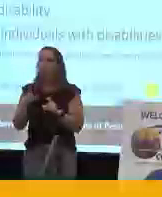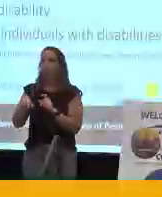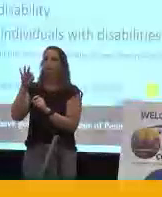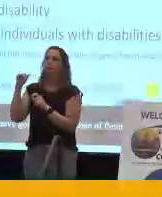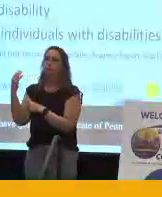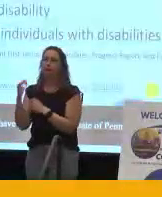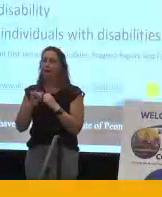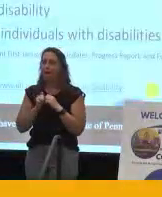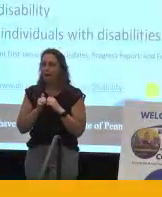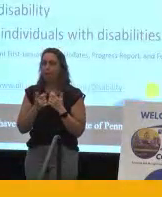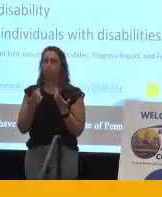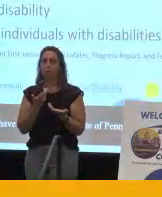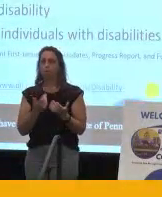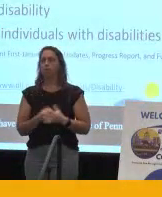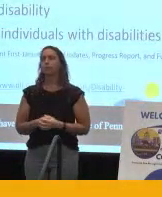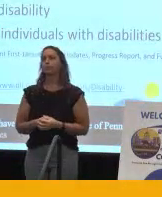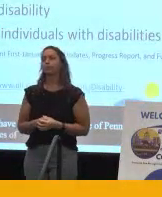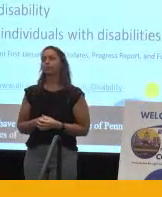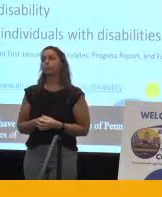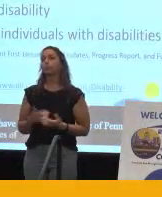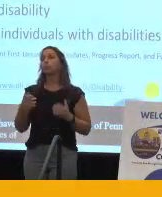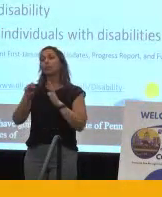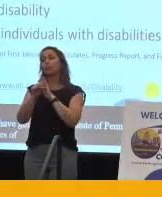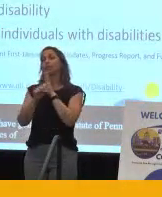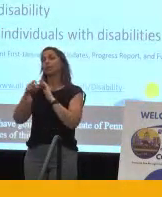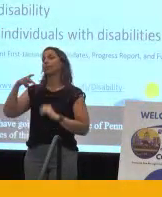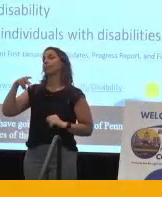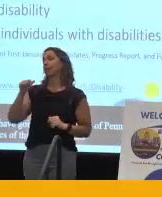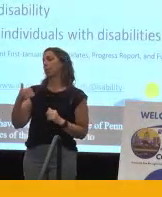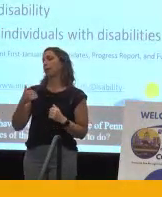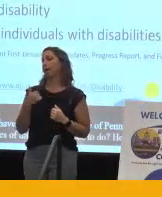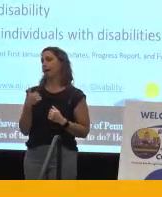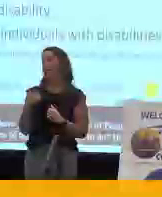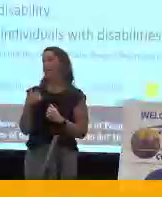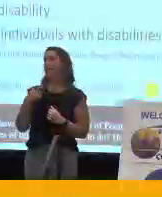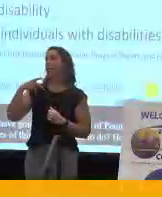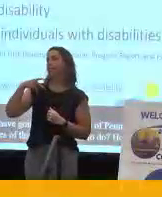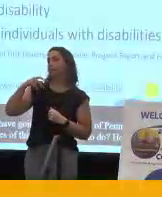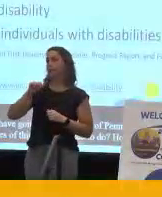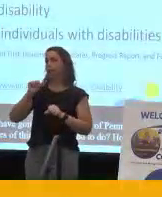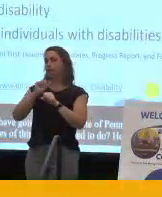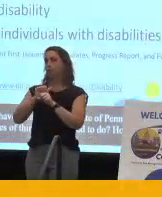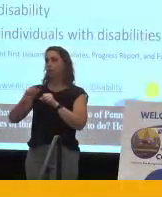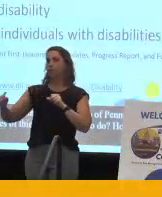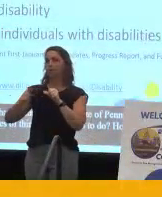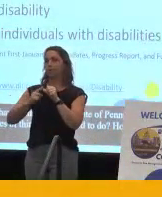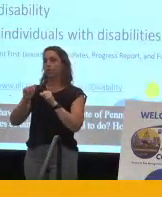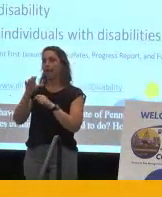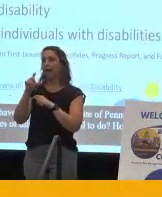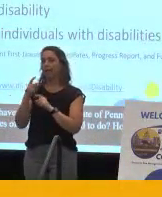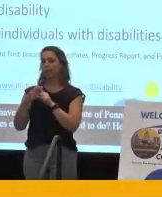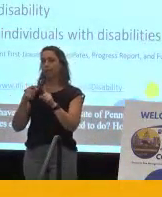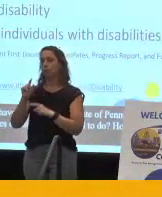need to do? How can we do it? In the state of Pennsylvania, we have the PA Employment First Act of 2018,